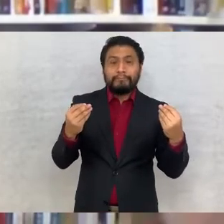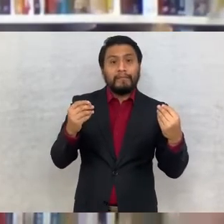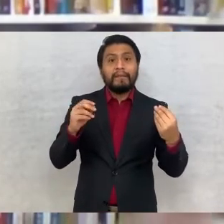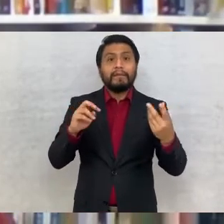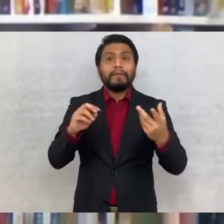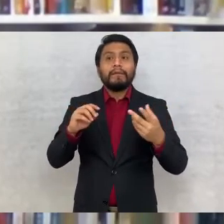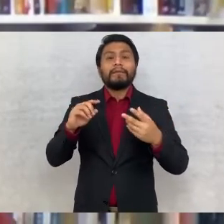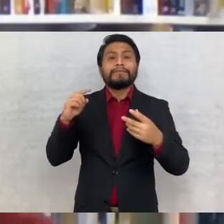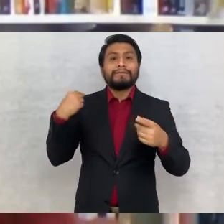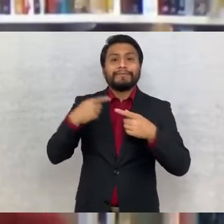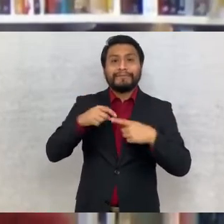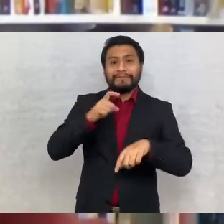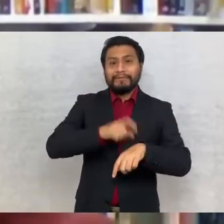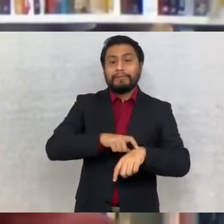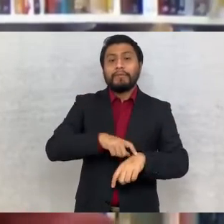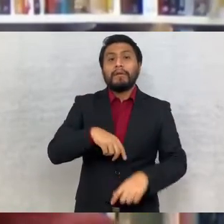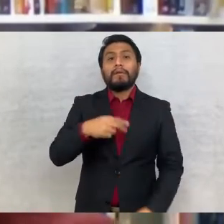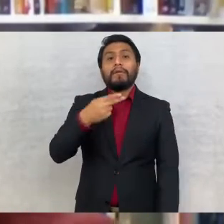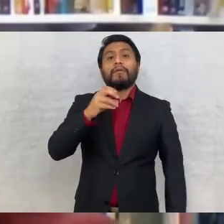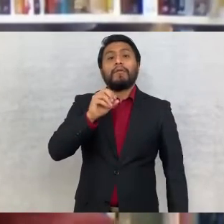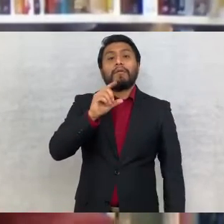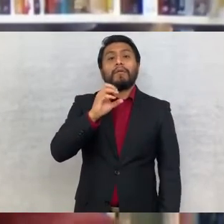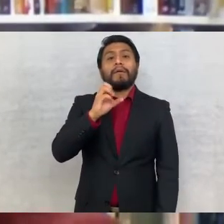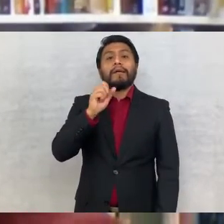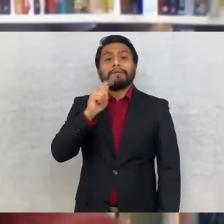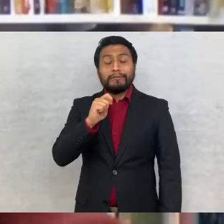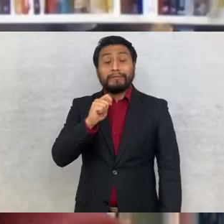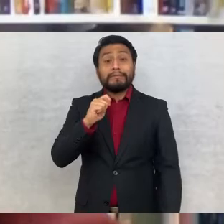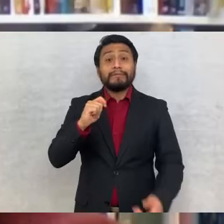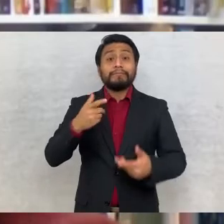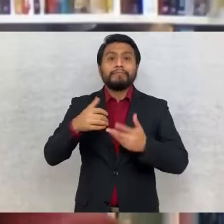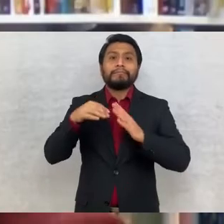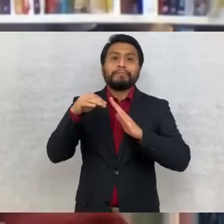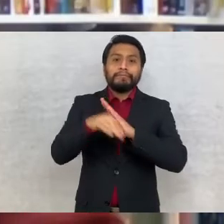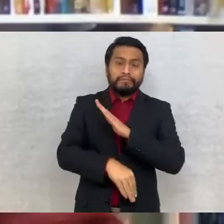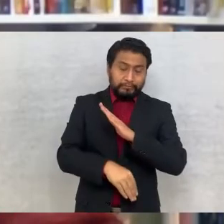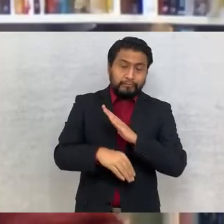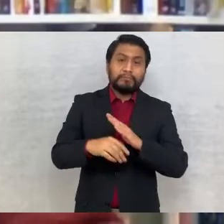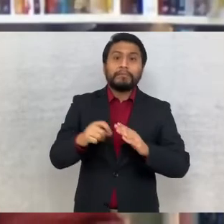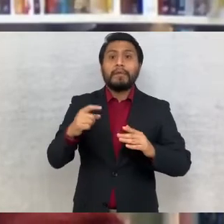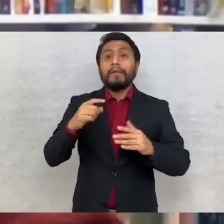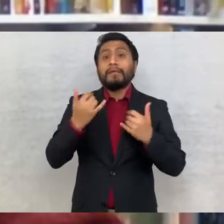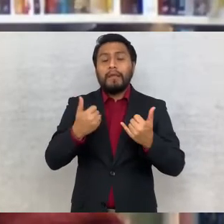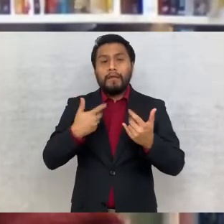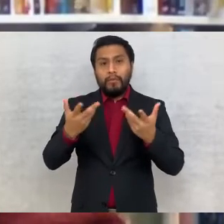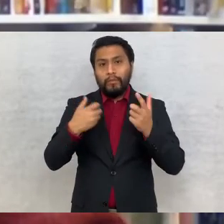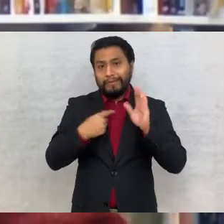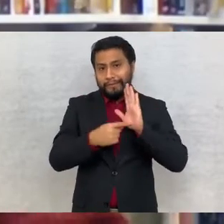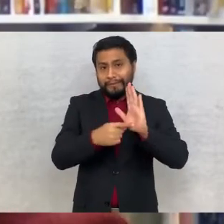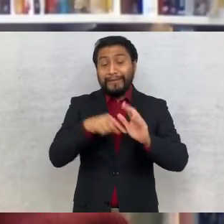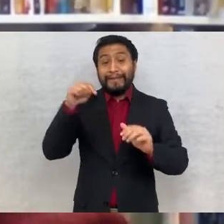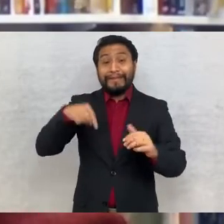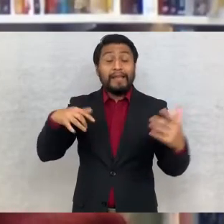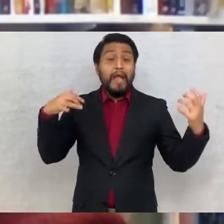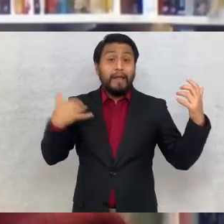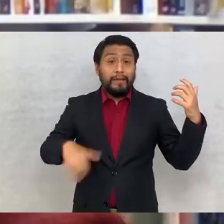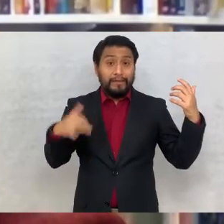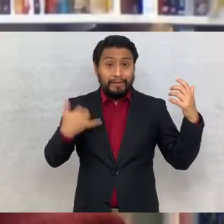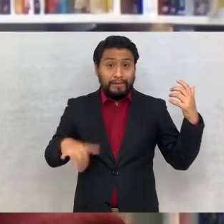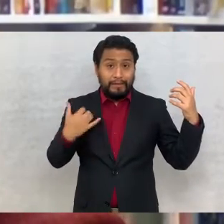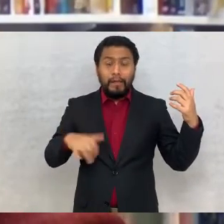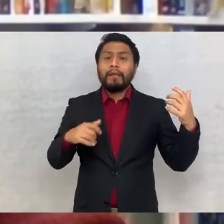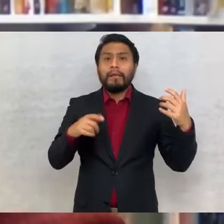enormous and regrettable significance during the Holocaust, and then we see a subsequent decline, although what we intend to demonstrate is